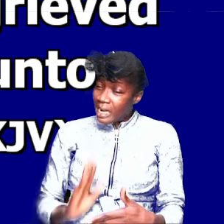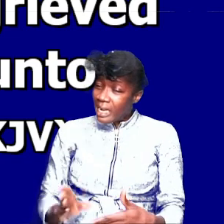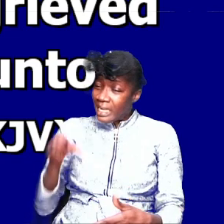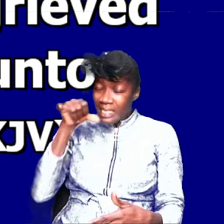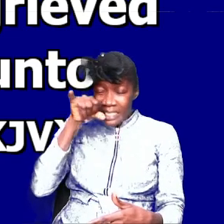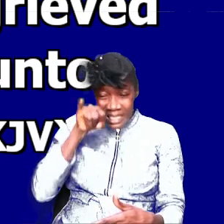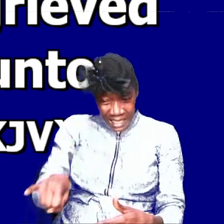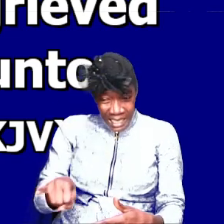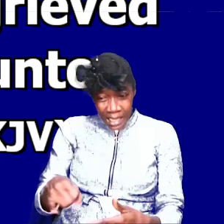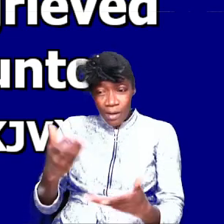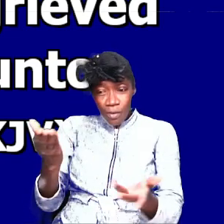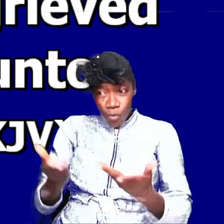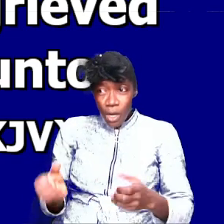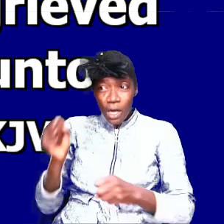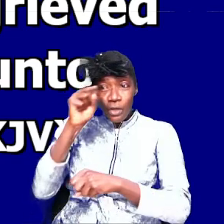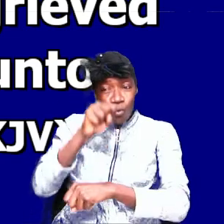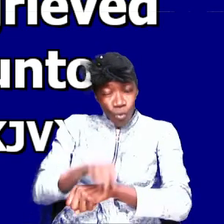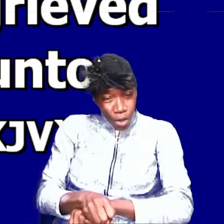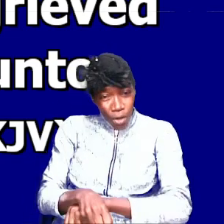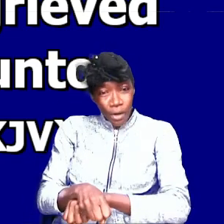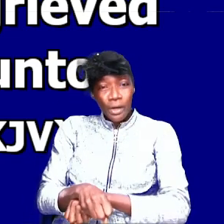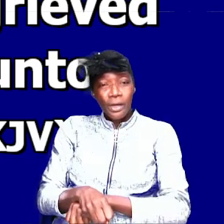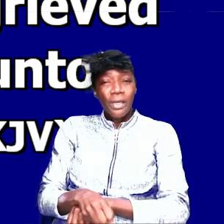him. Amen.